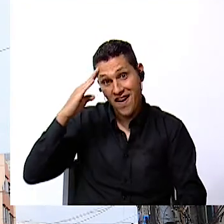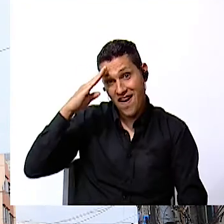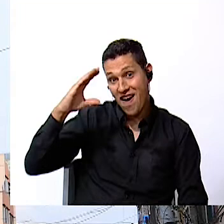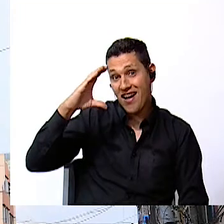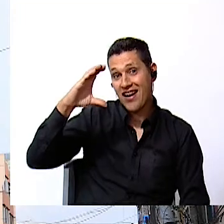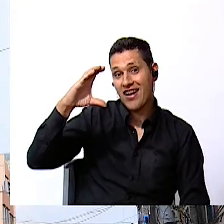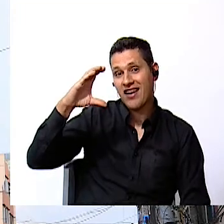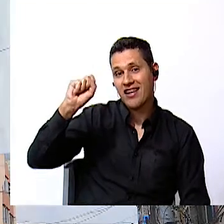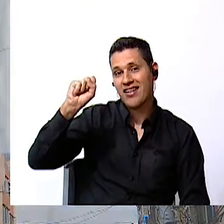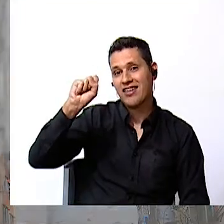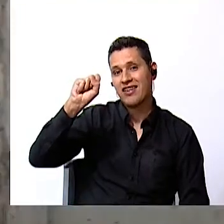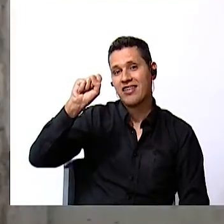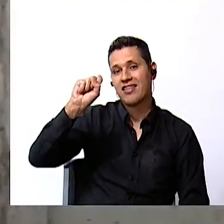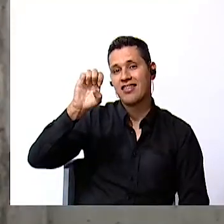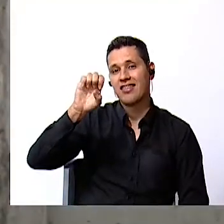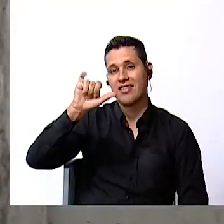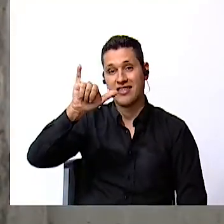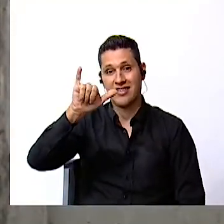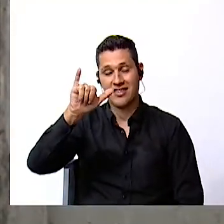How are you?